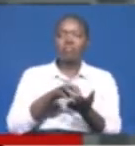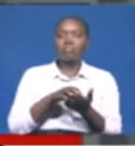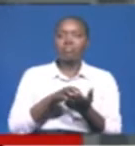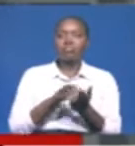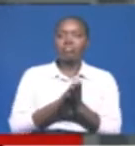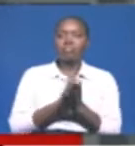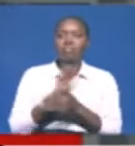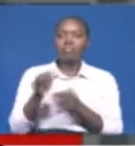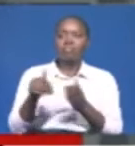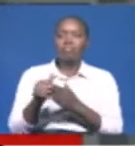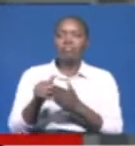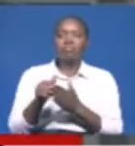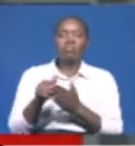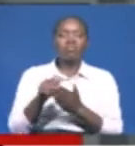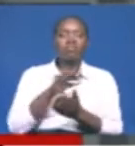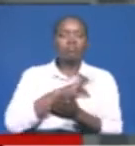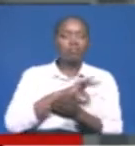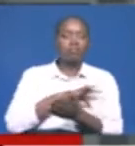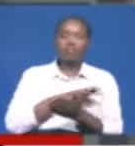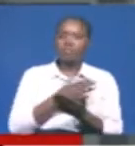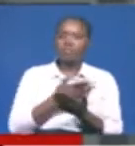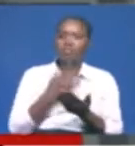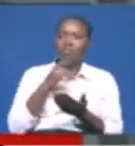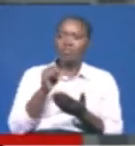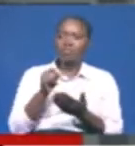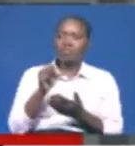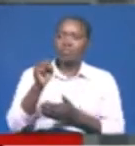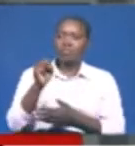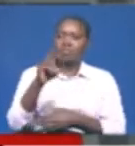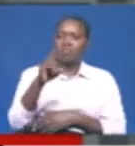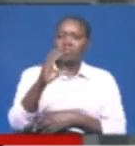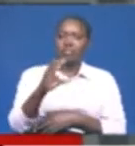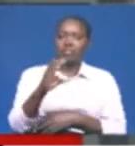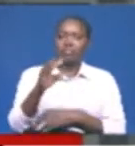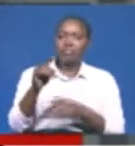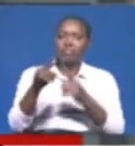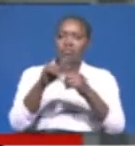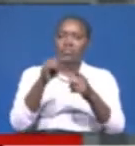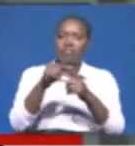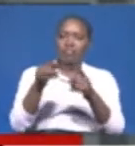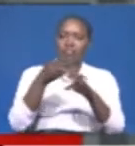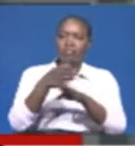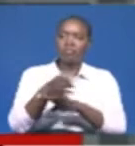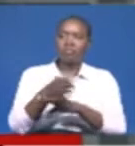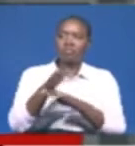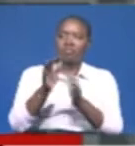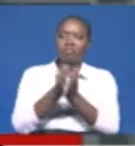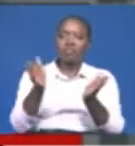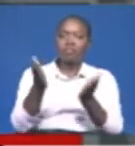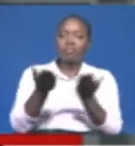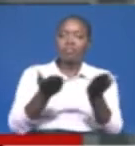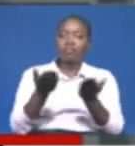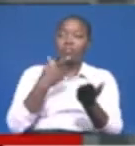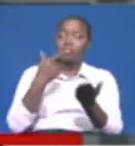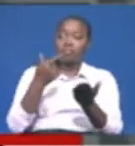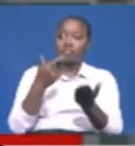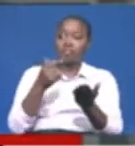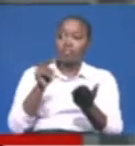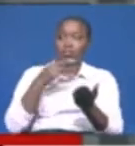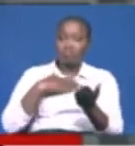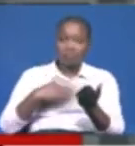the perks, pension and so on. So what the SRC is doing is standardizing it across the public service and saying nobody